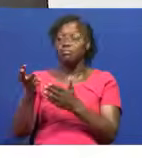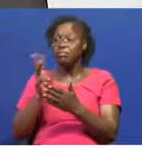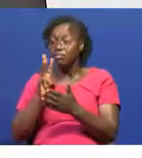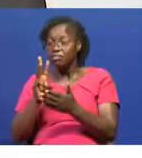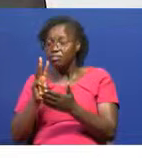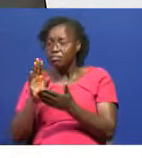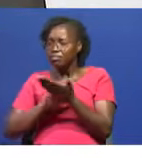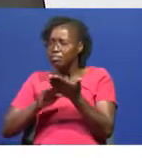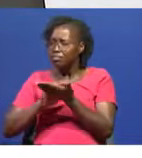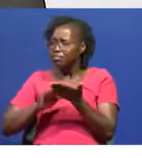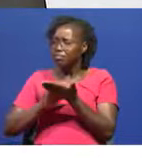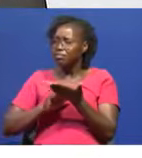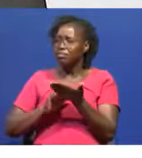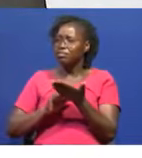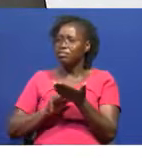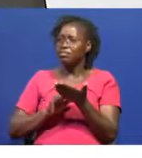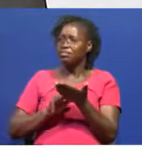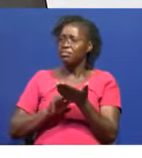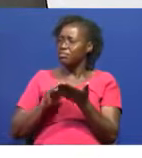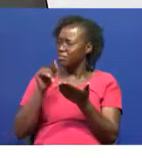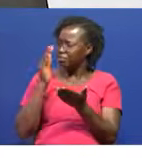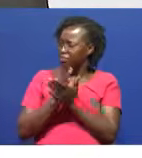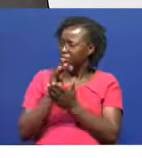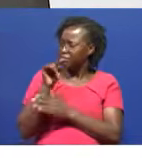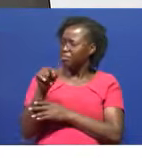soap? Was this